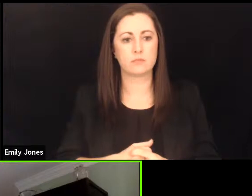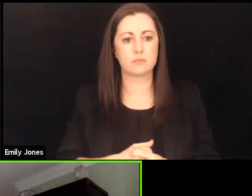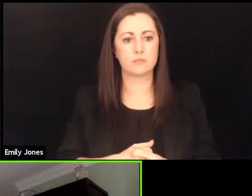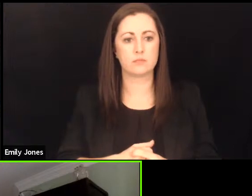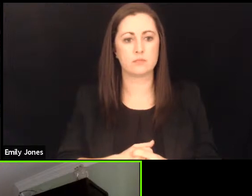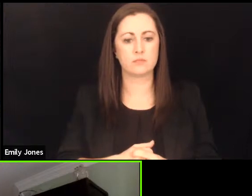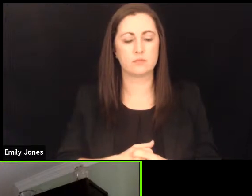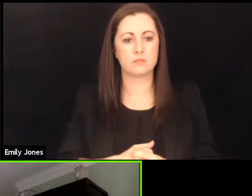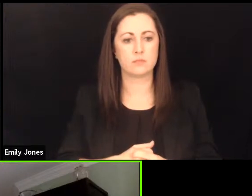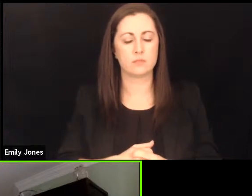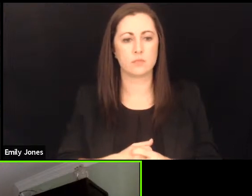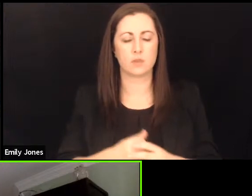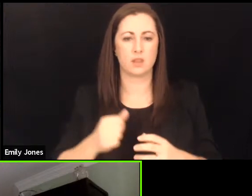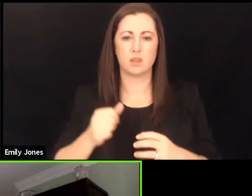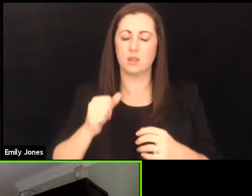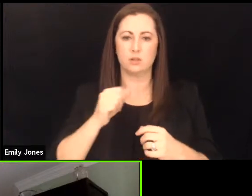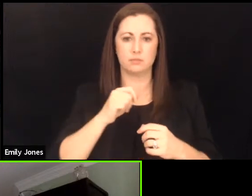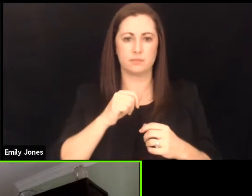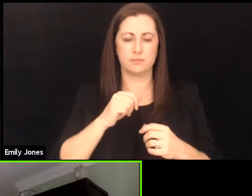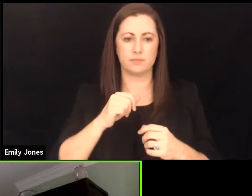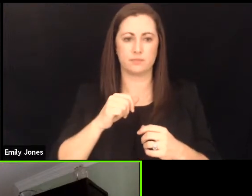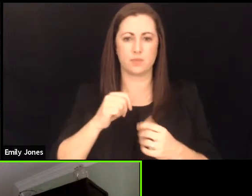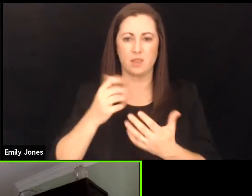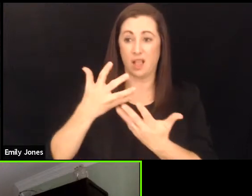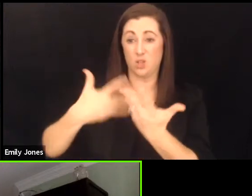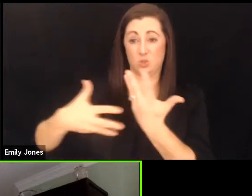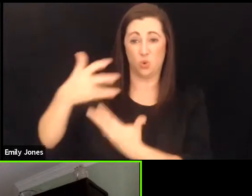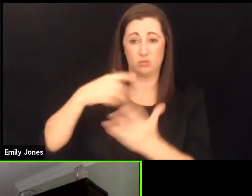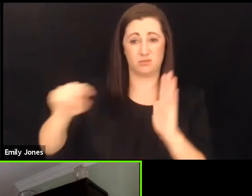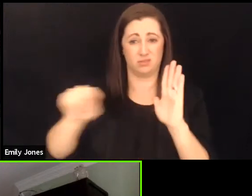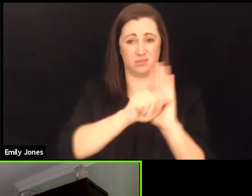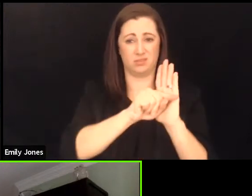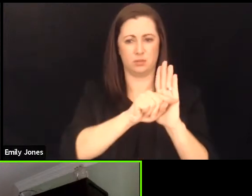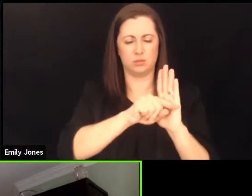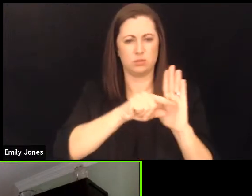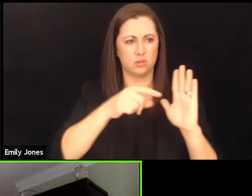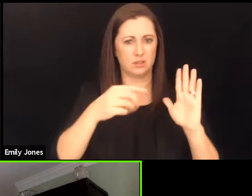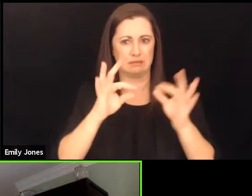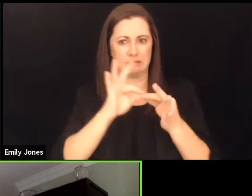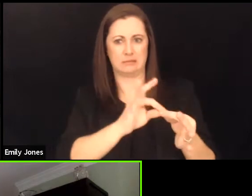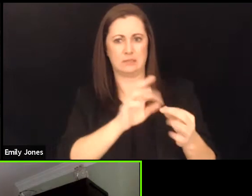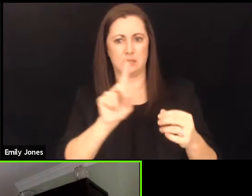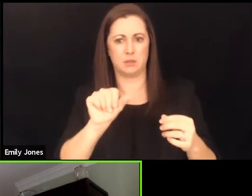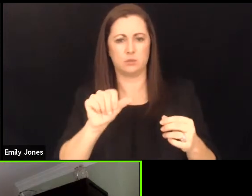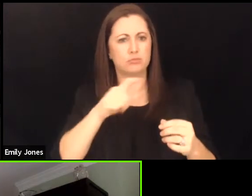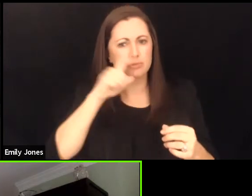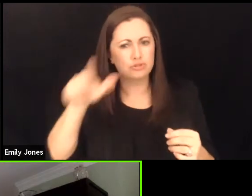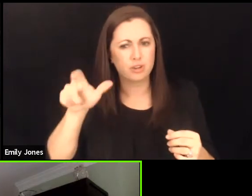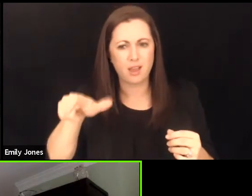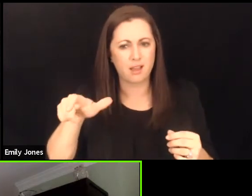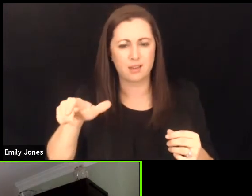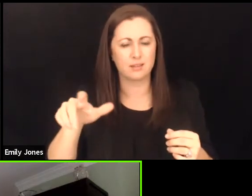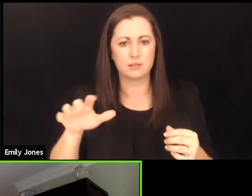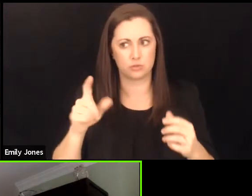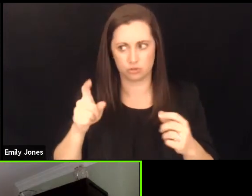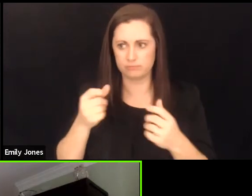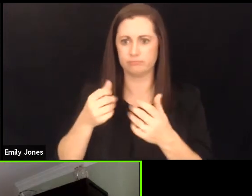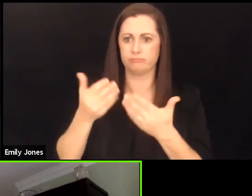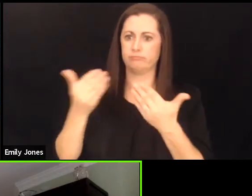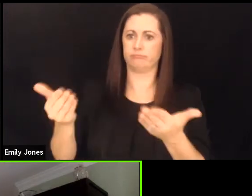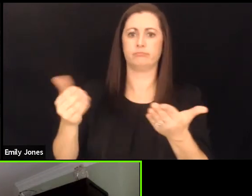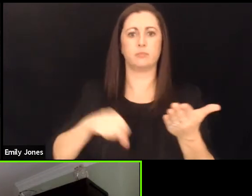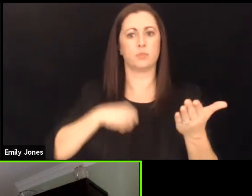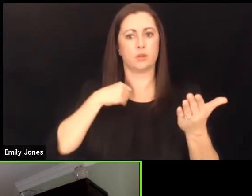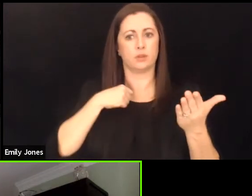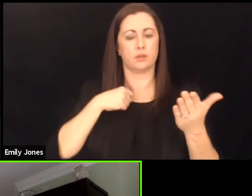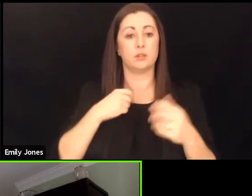kind of social stigma attached to any kind of a disability. So what each of us can do is, if we